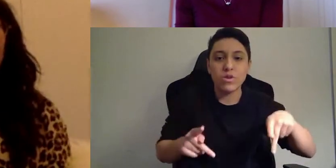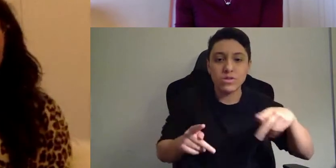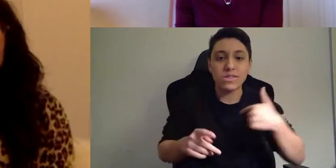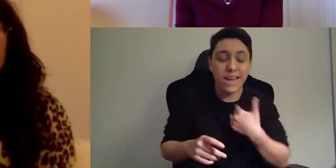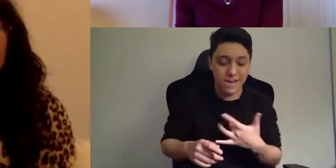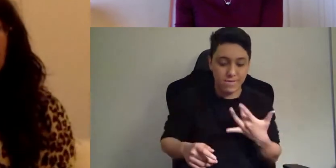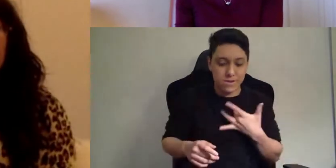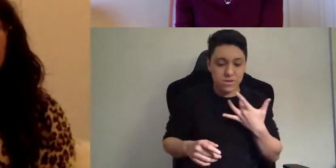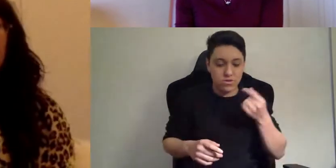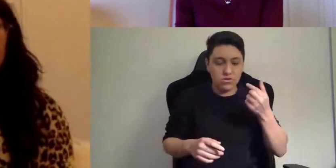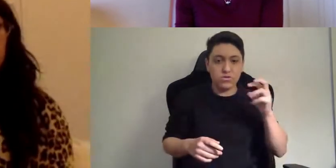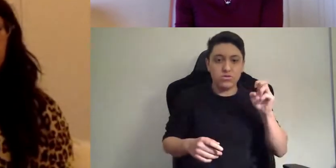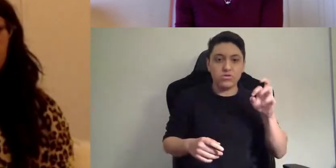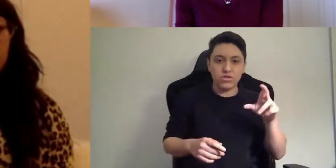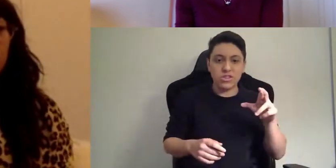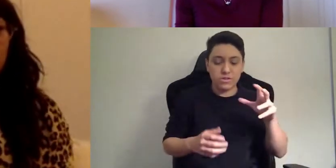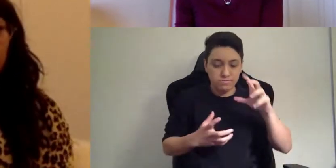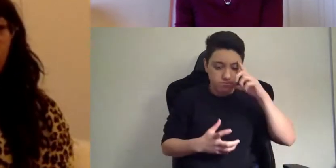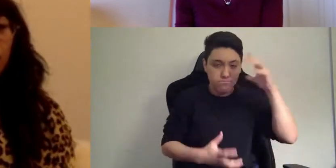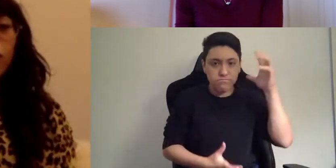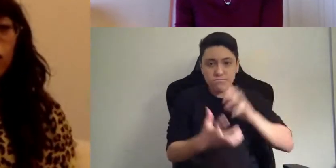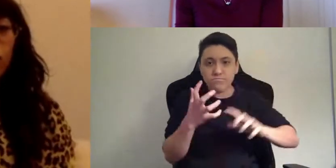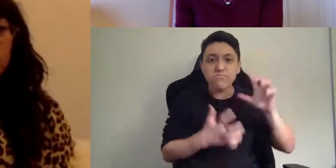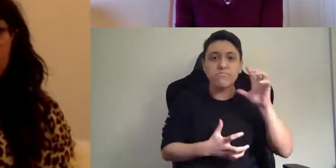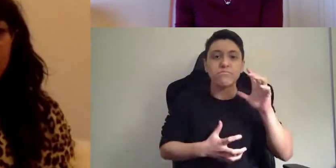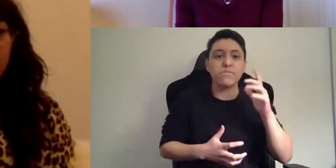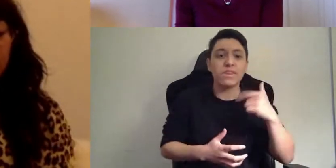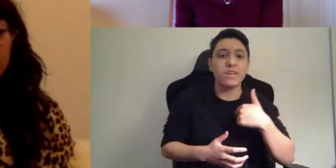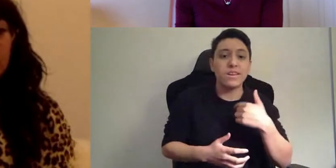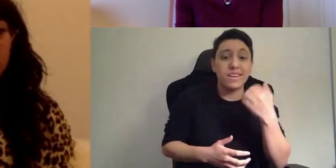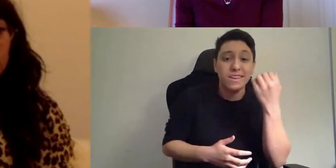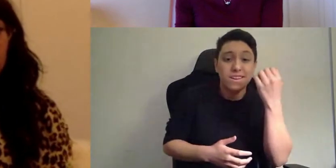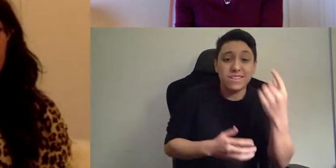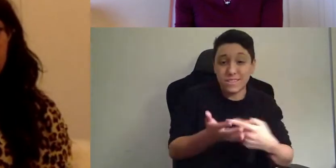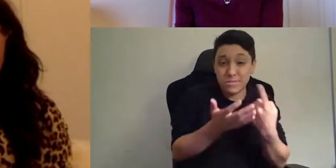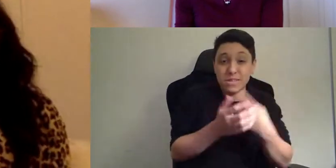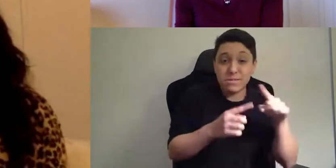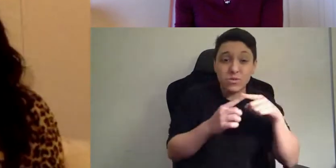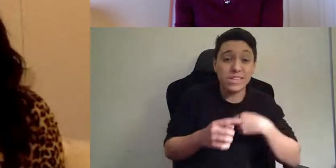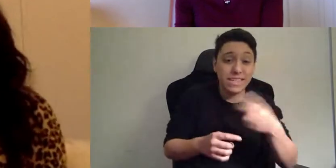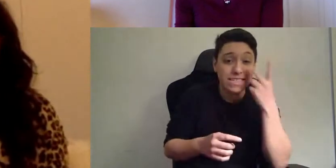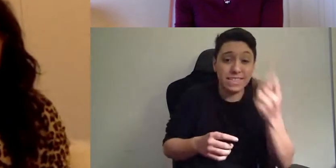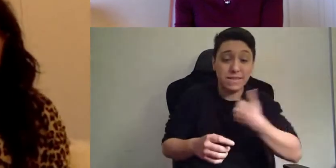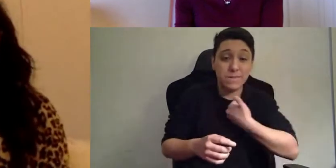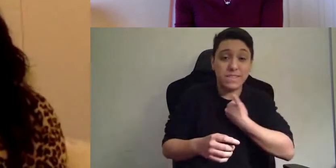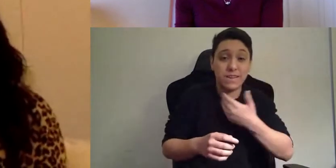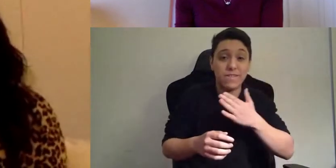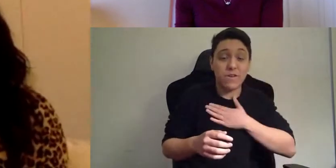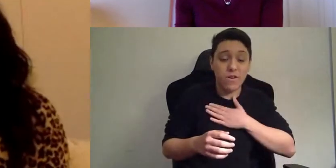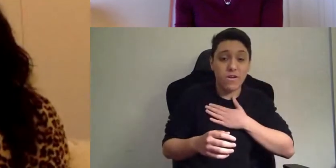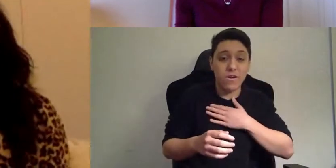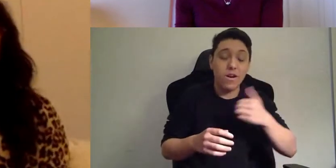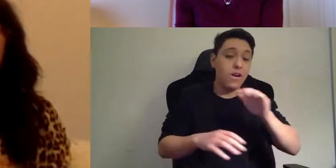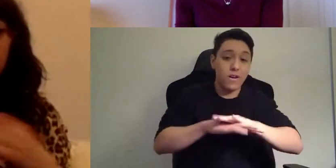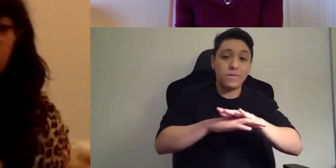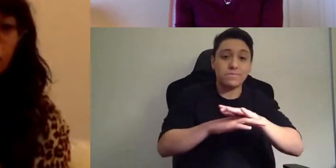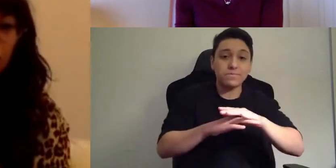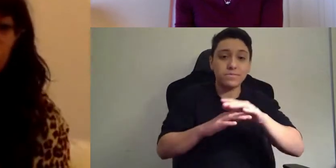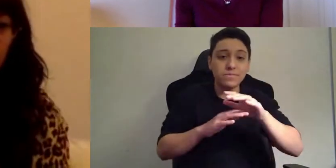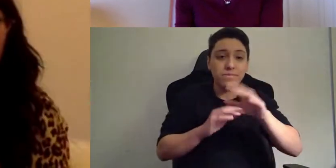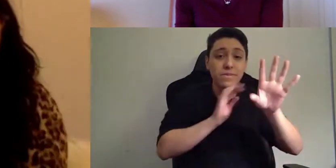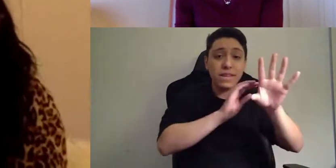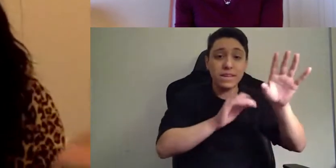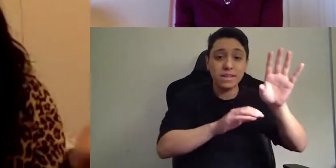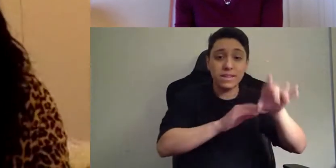being really isolated or seeing myself on camera all the time because I'm doing 6 telehealth sessions a day increases